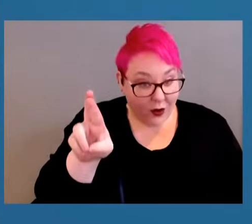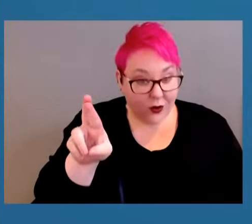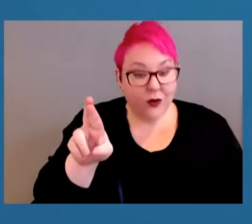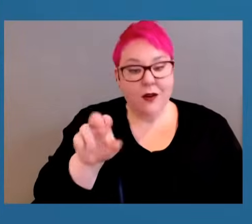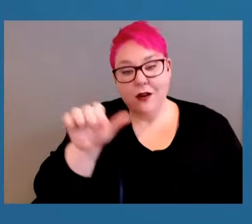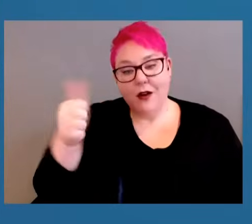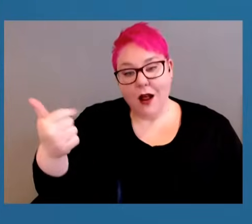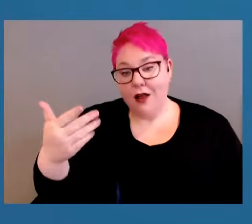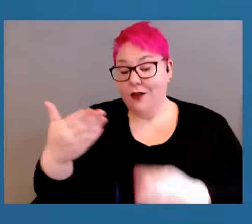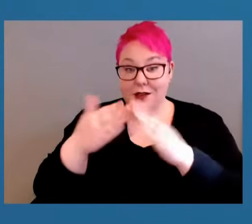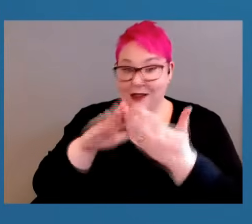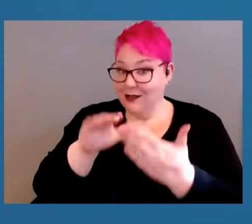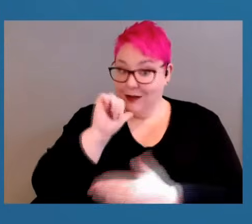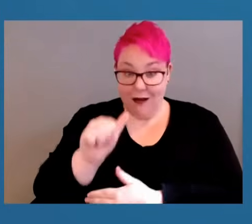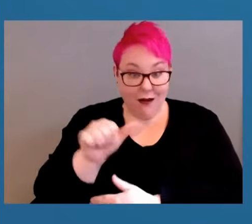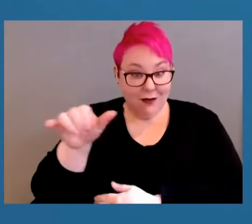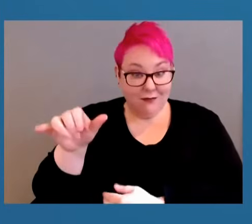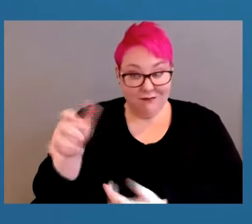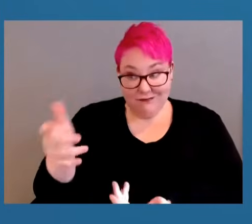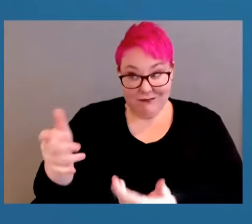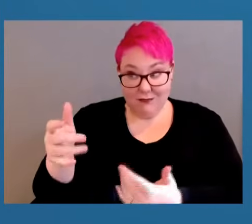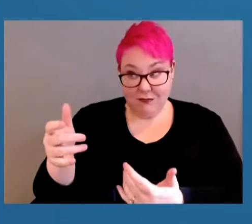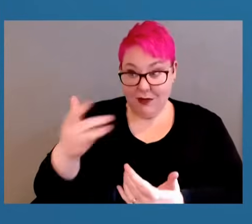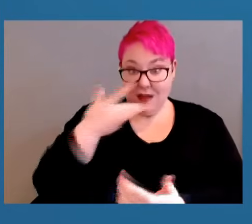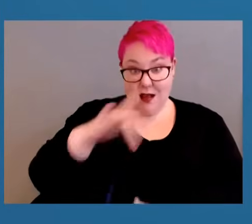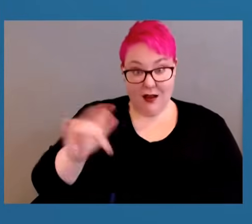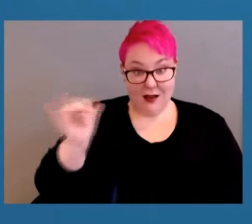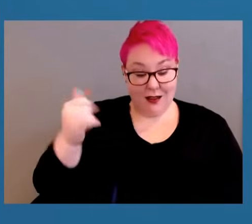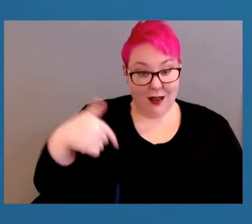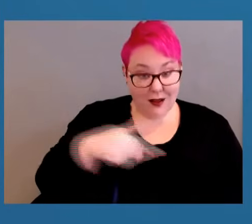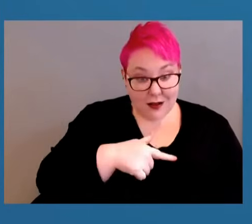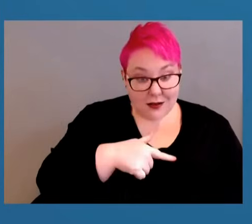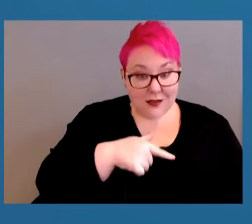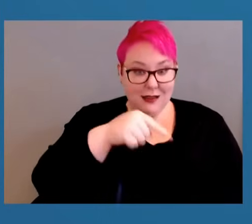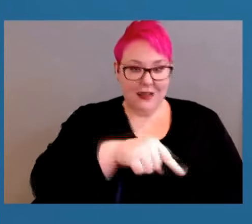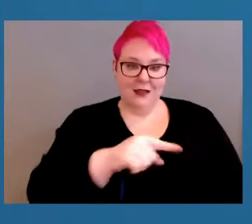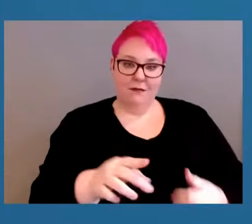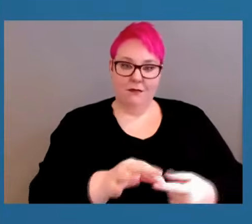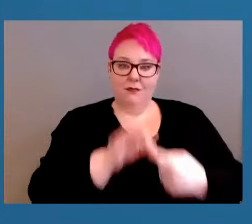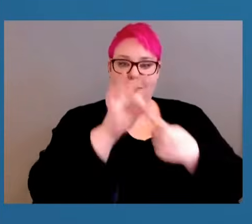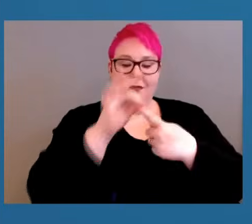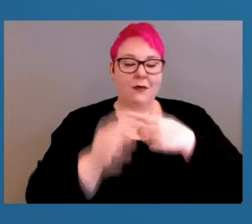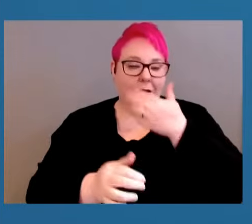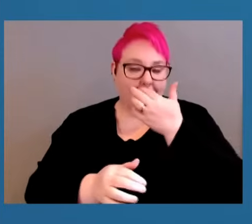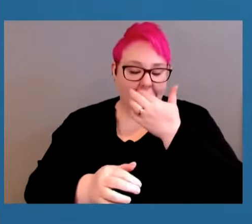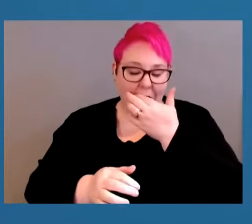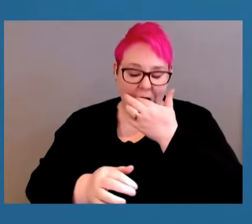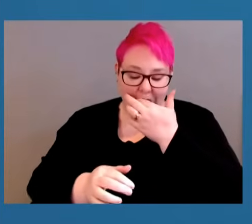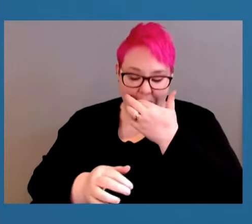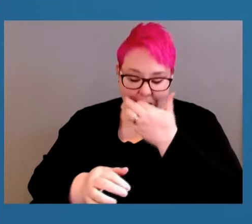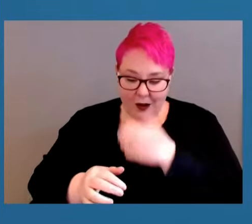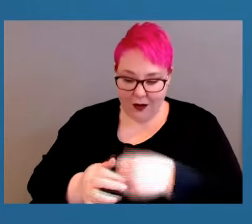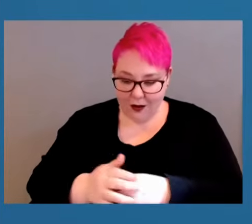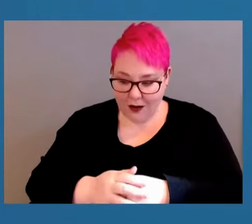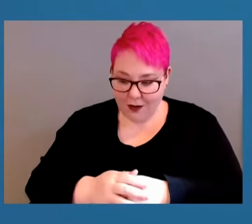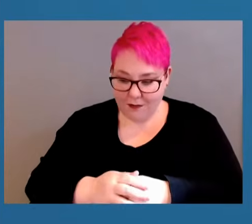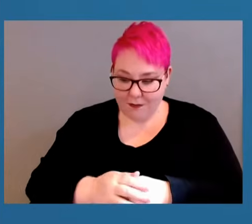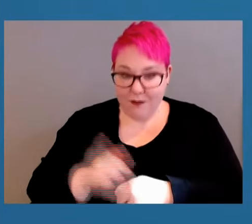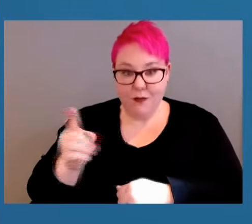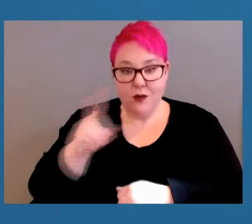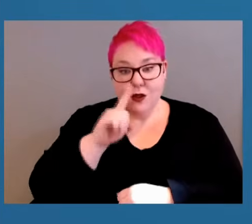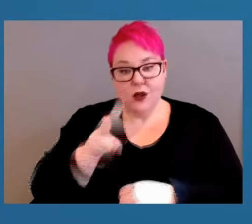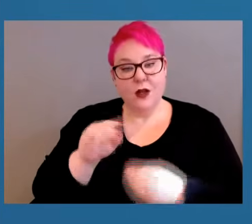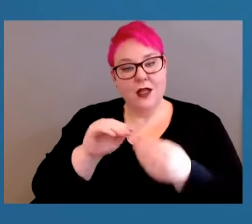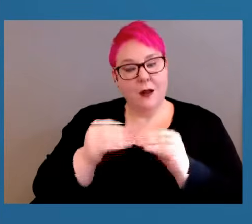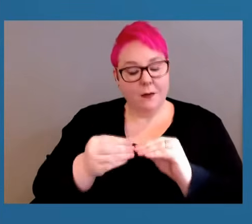not as fortunate as we are? And are you shoring up the numbers here to get those out front before